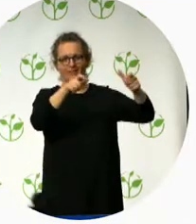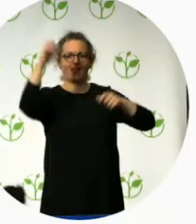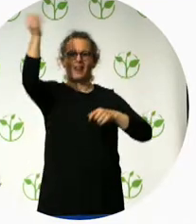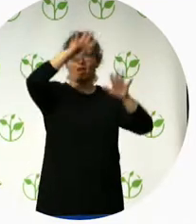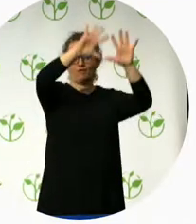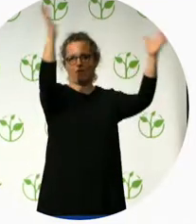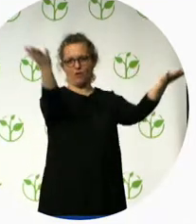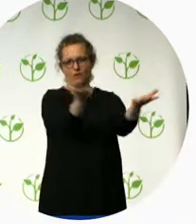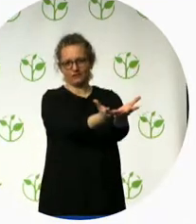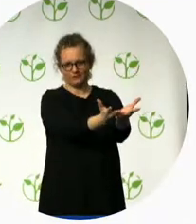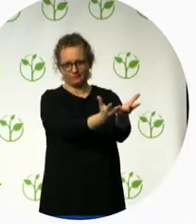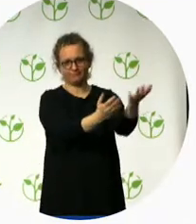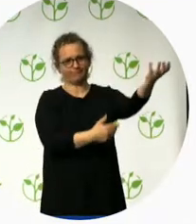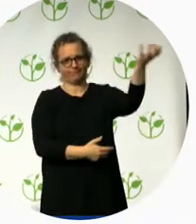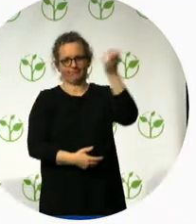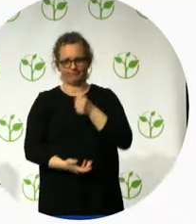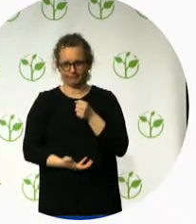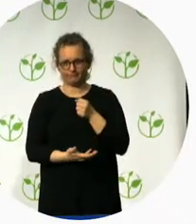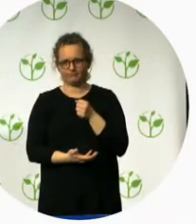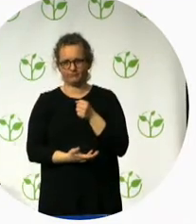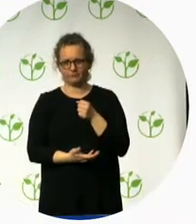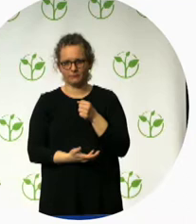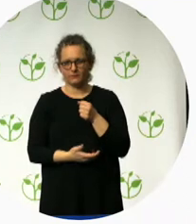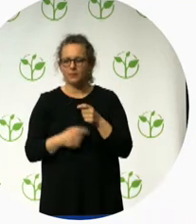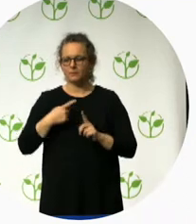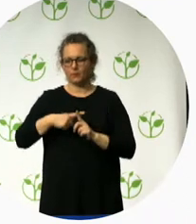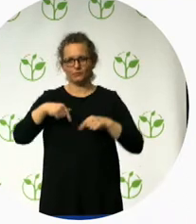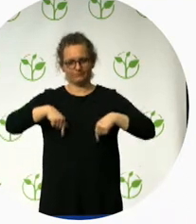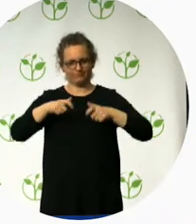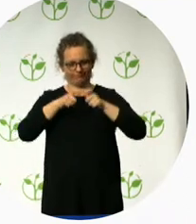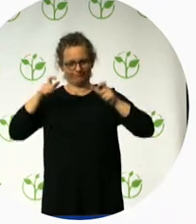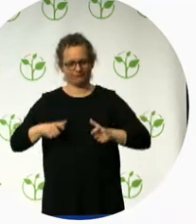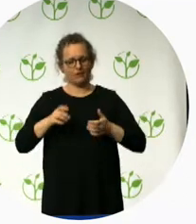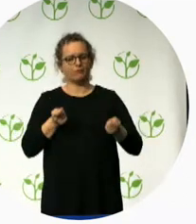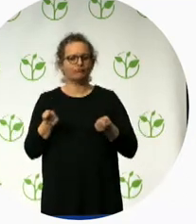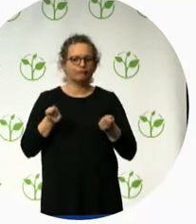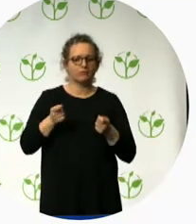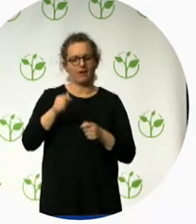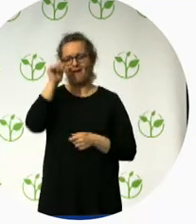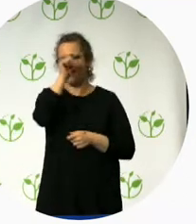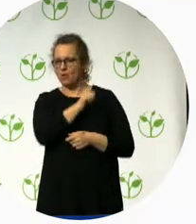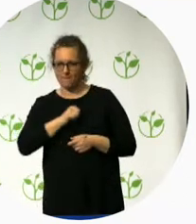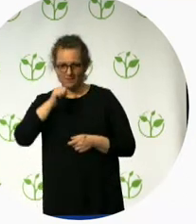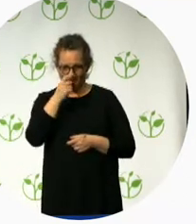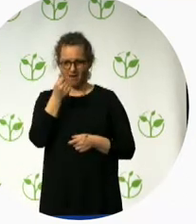It's a major program, excuse me, that will